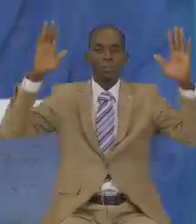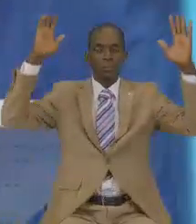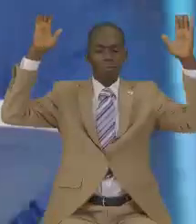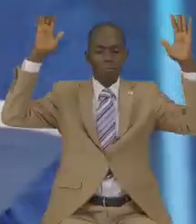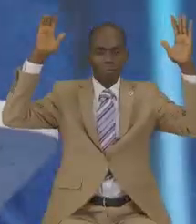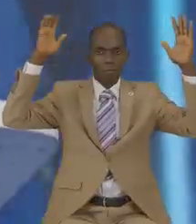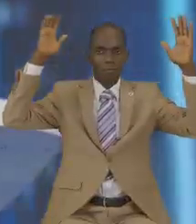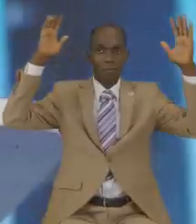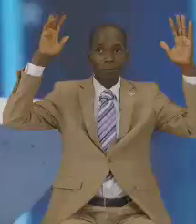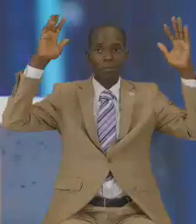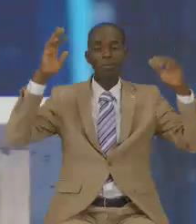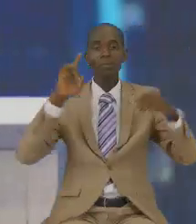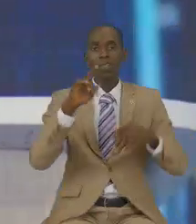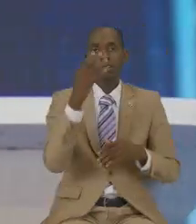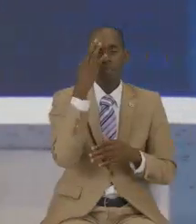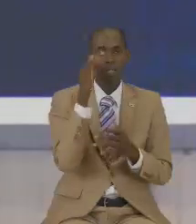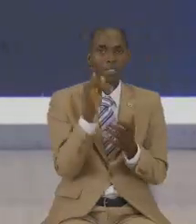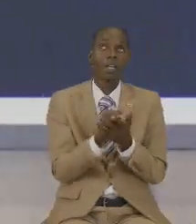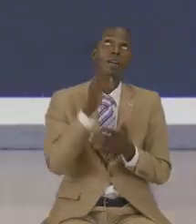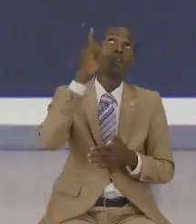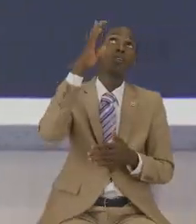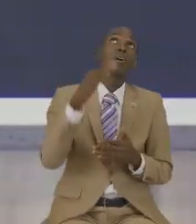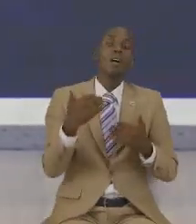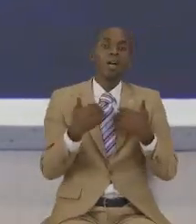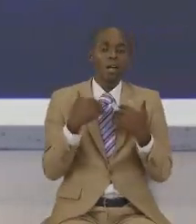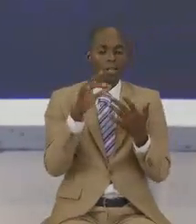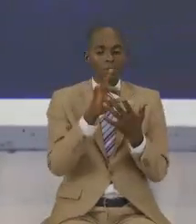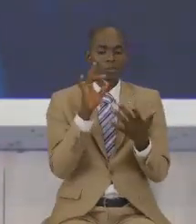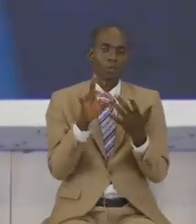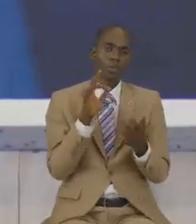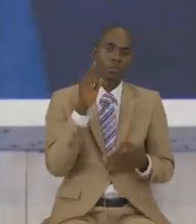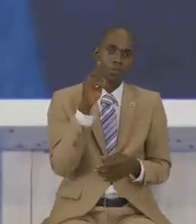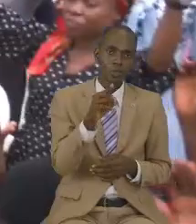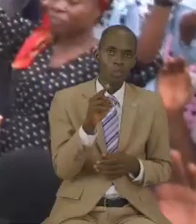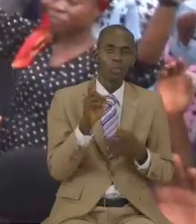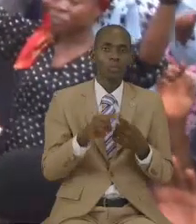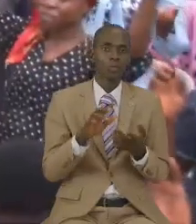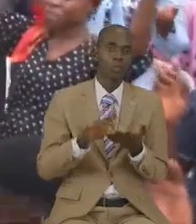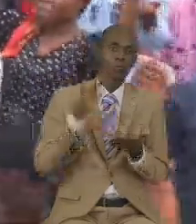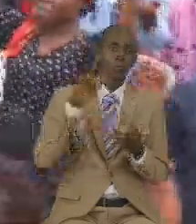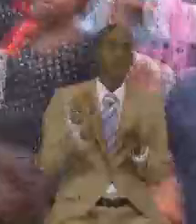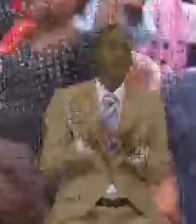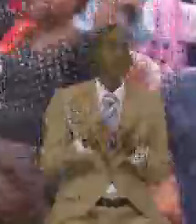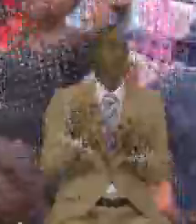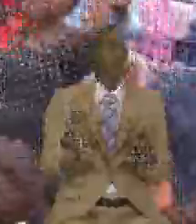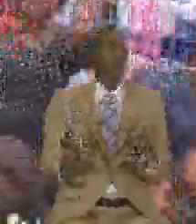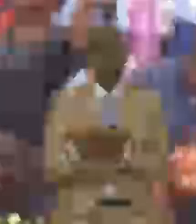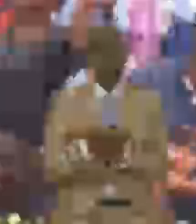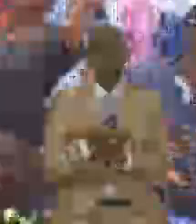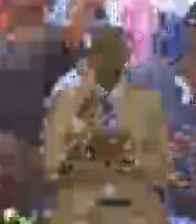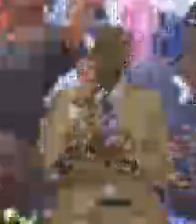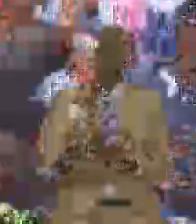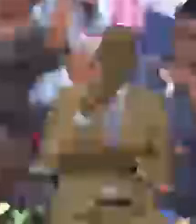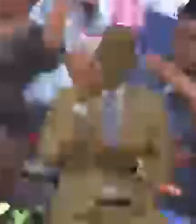and know that God has chosen you to glory even today. He has chosen you